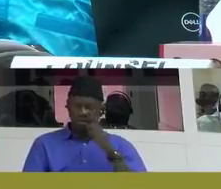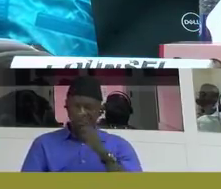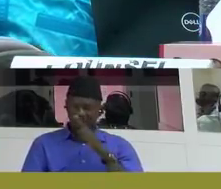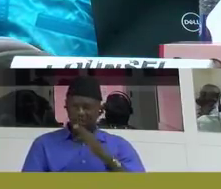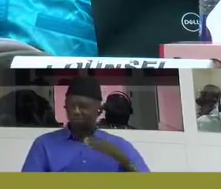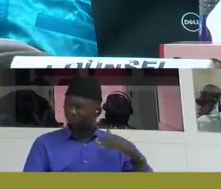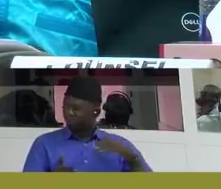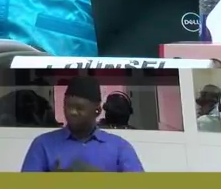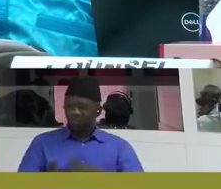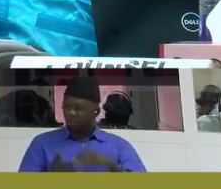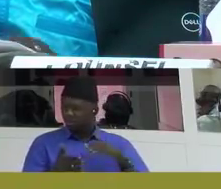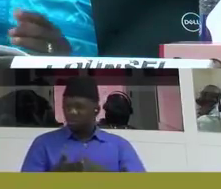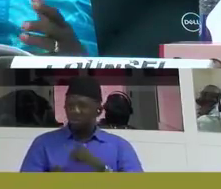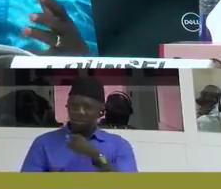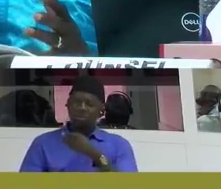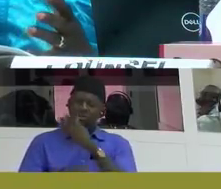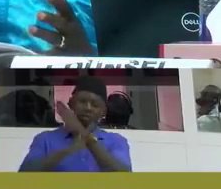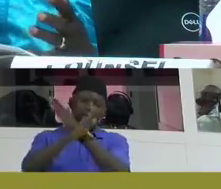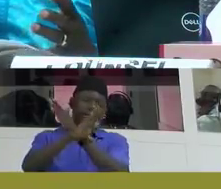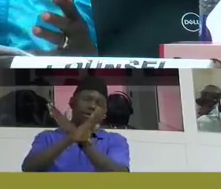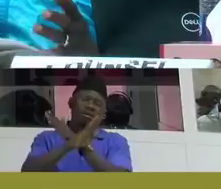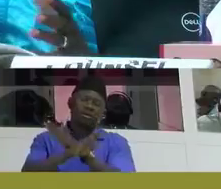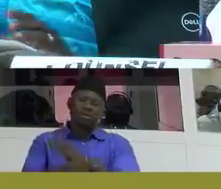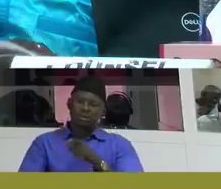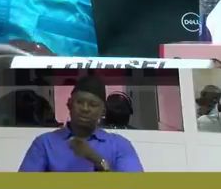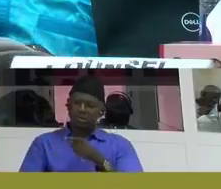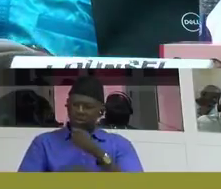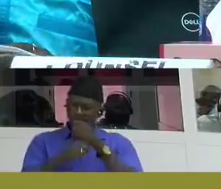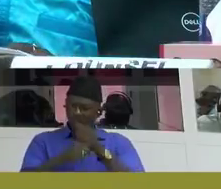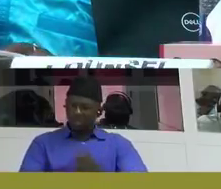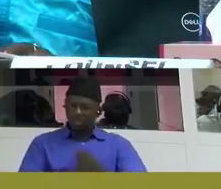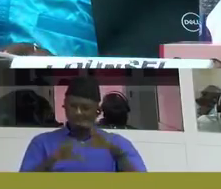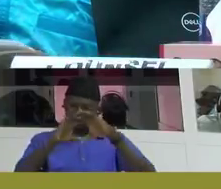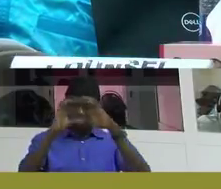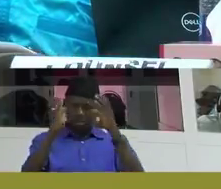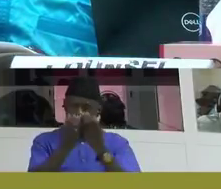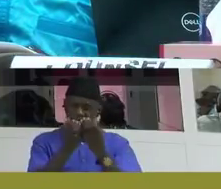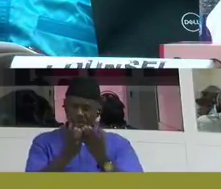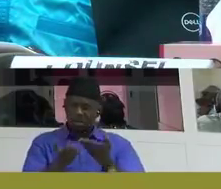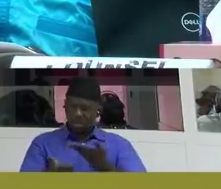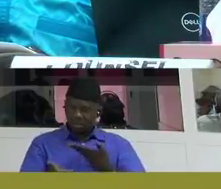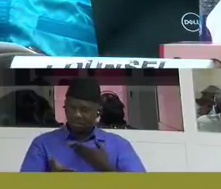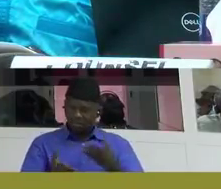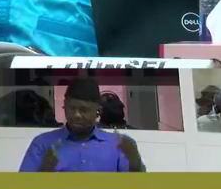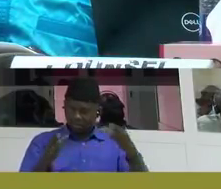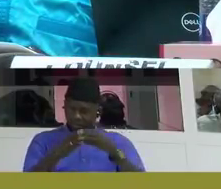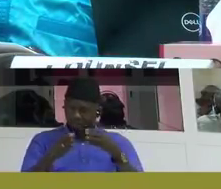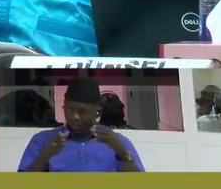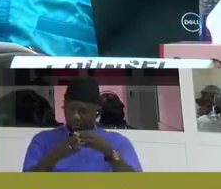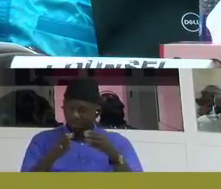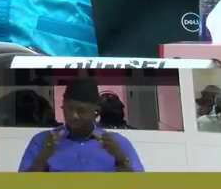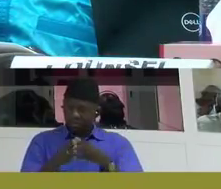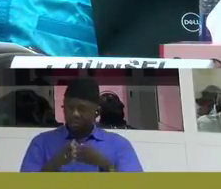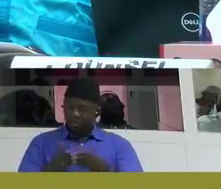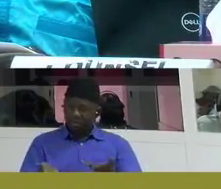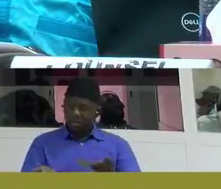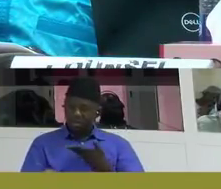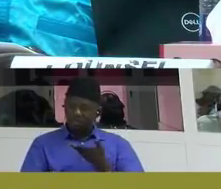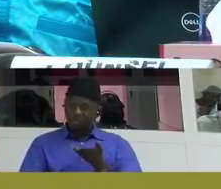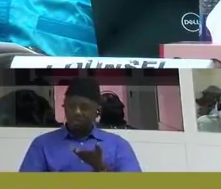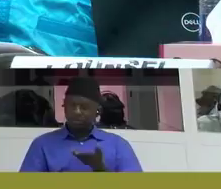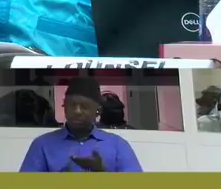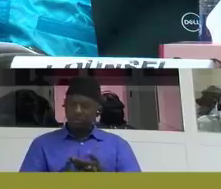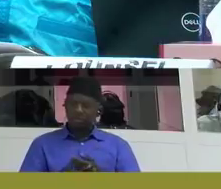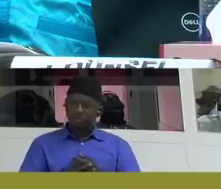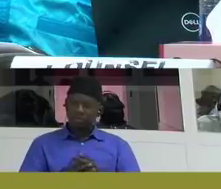to enforce this ban. Could the Christian community put that together? Maybe they can